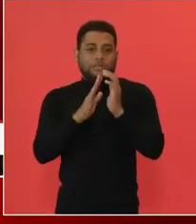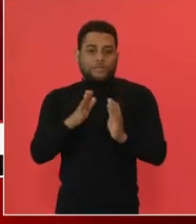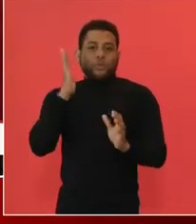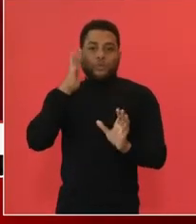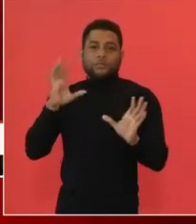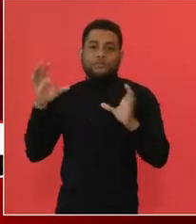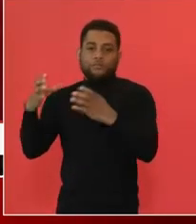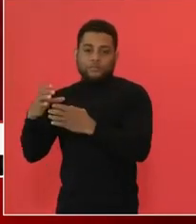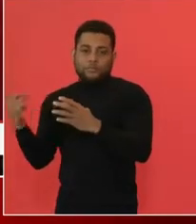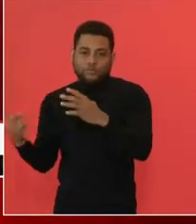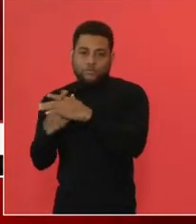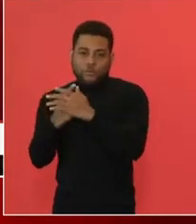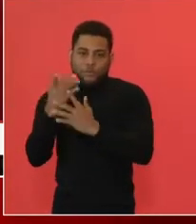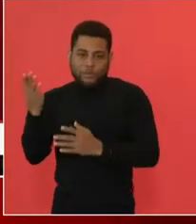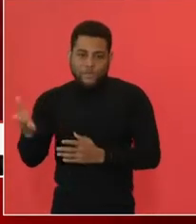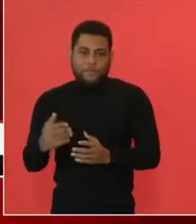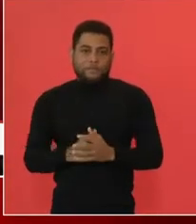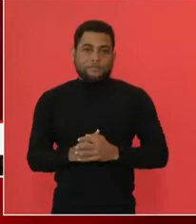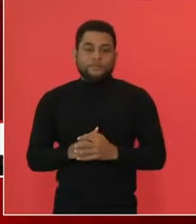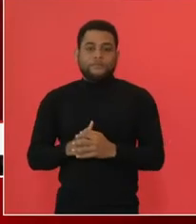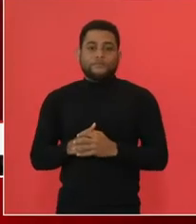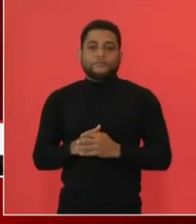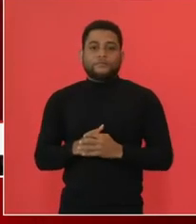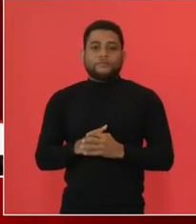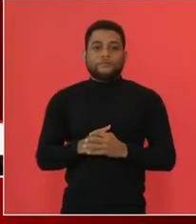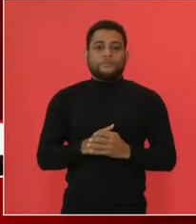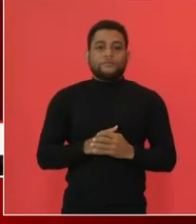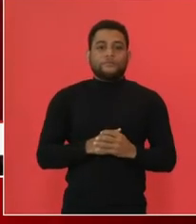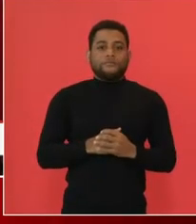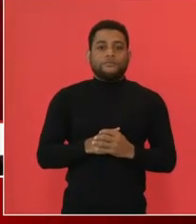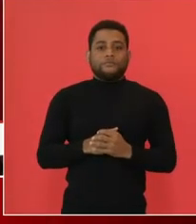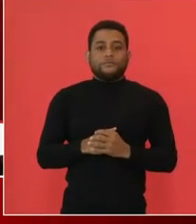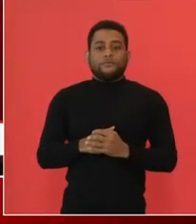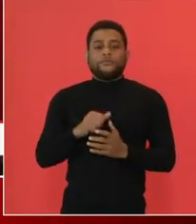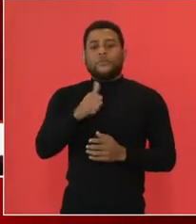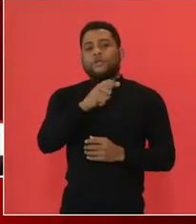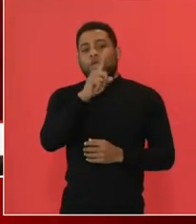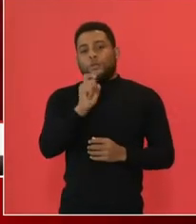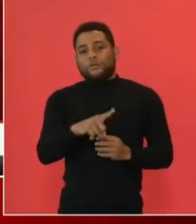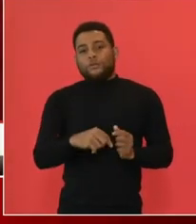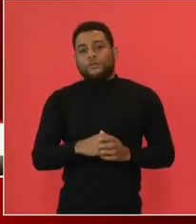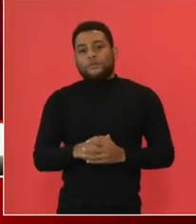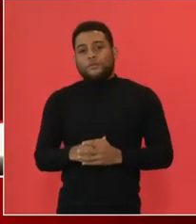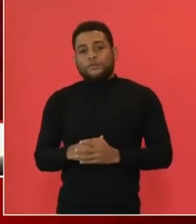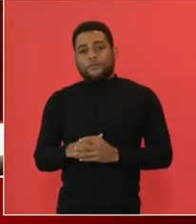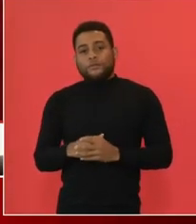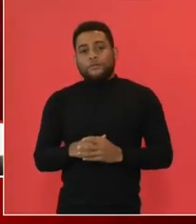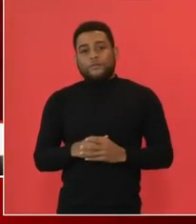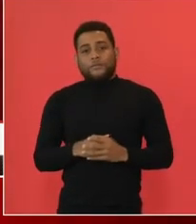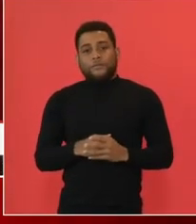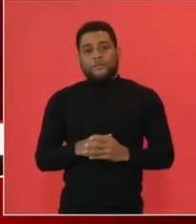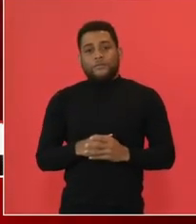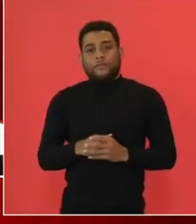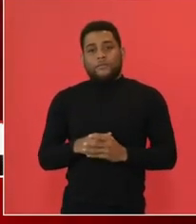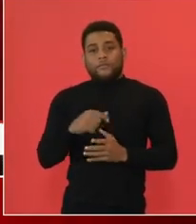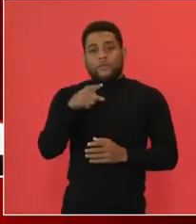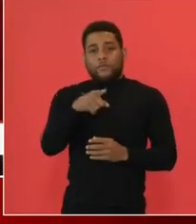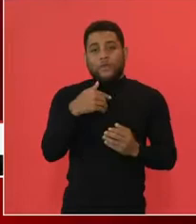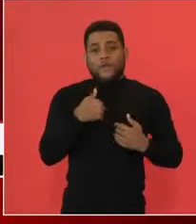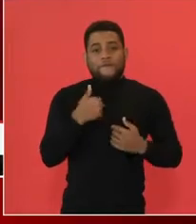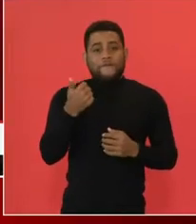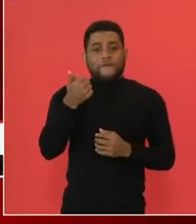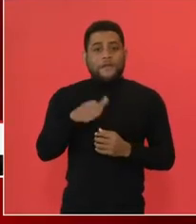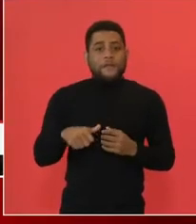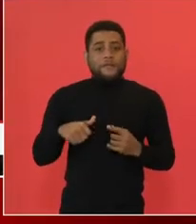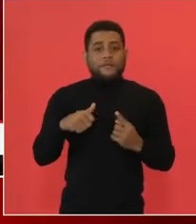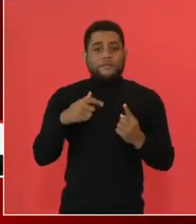Mayor Bowser, if I could follow up on Sam's question about Sure. the DMV. Is there any consideration to continuing to maybe do a hybrid of allowing people to